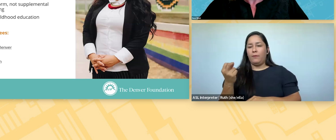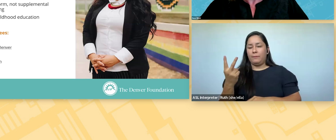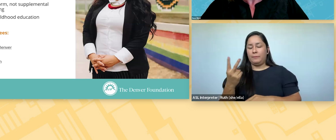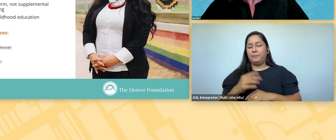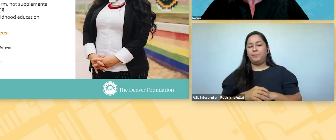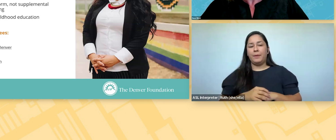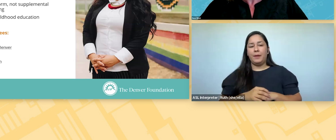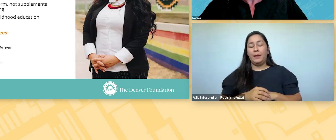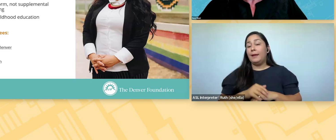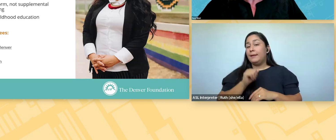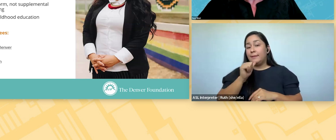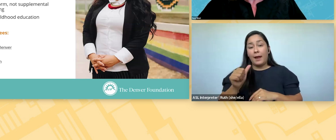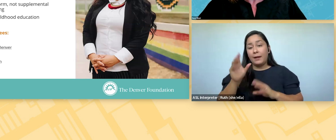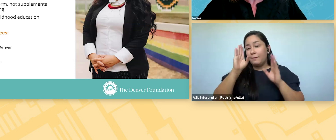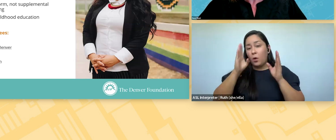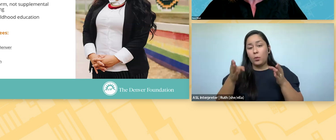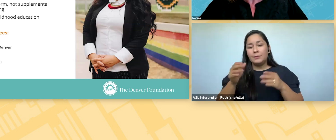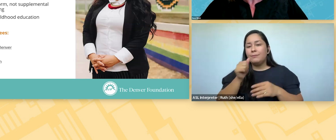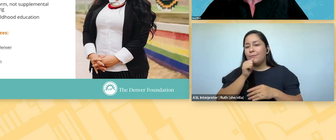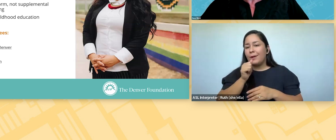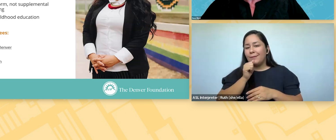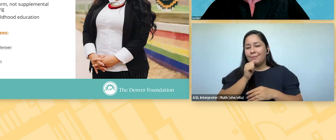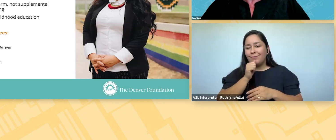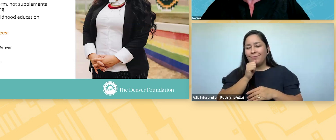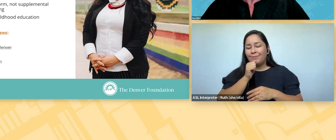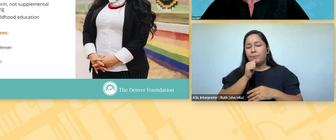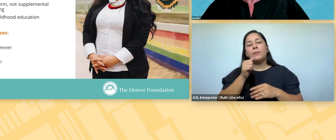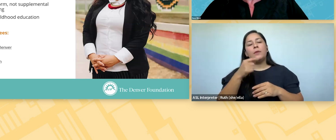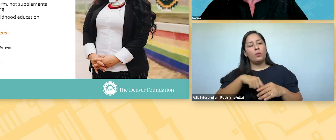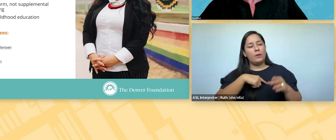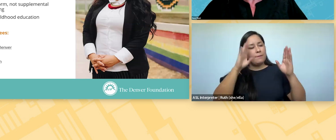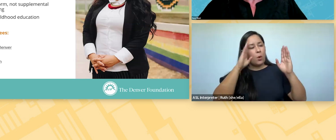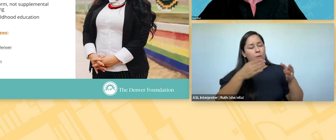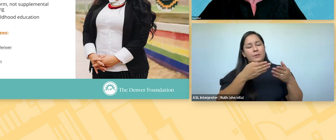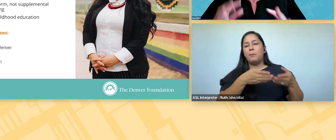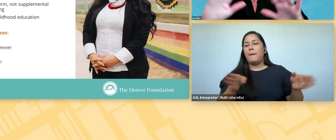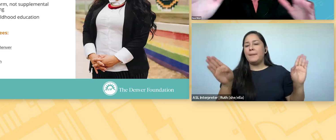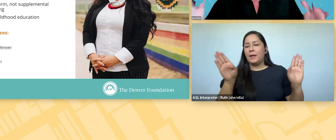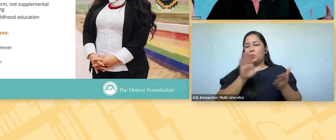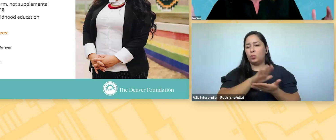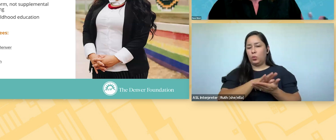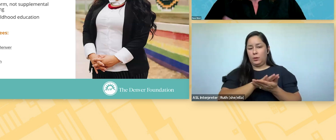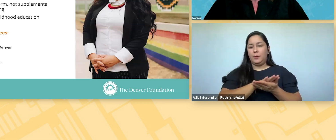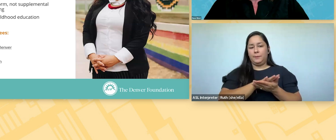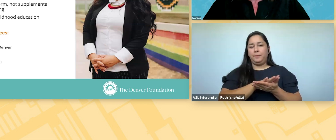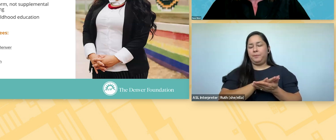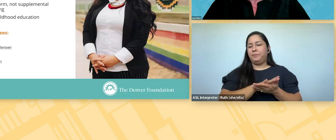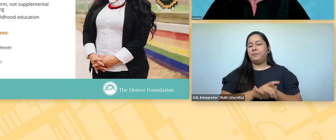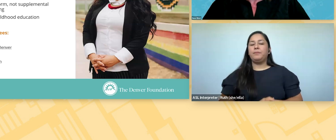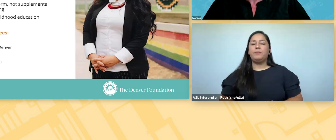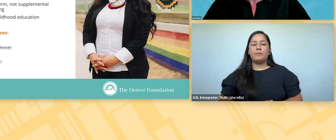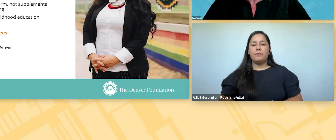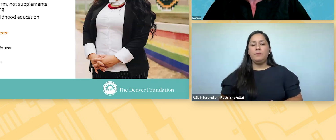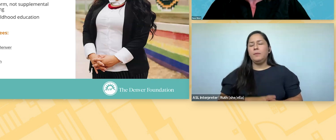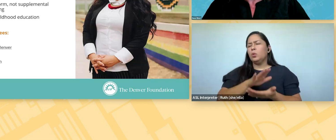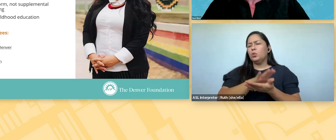focus is not on private schools, it's on public schools. And then, school funding is kind of that the